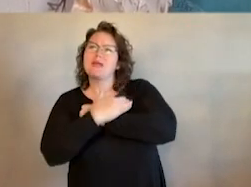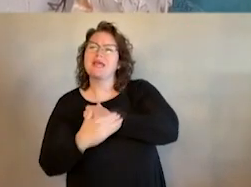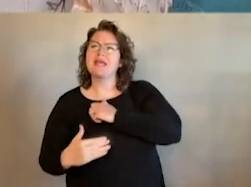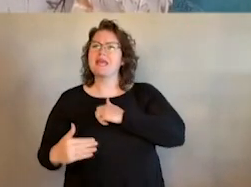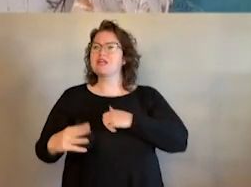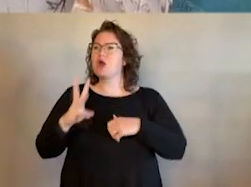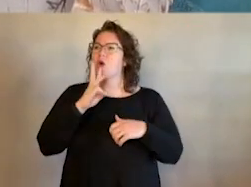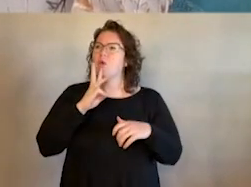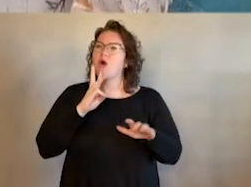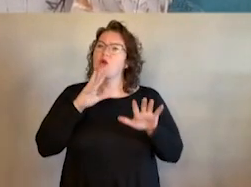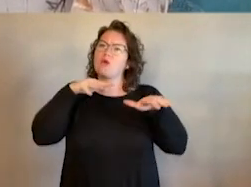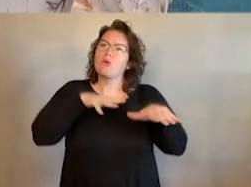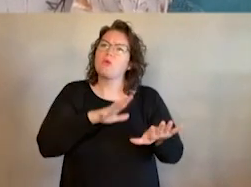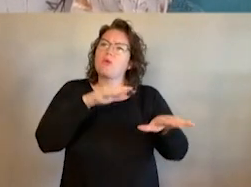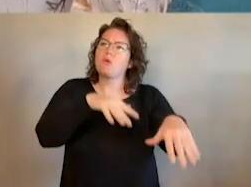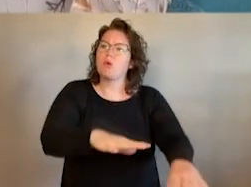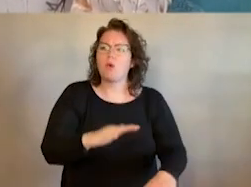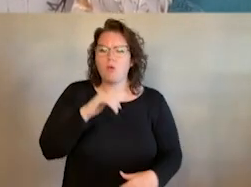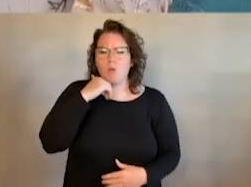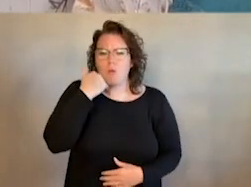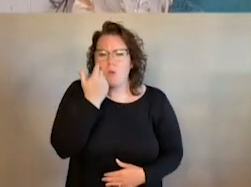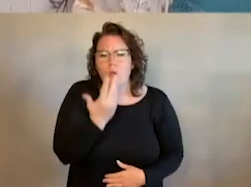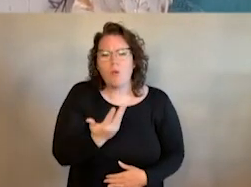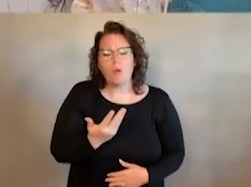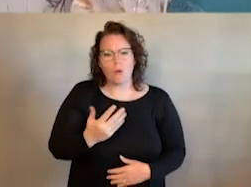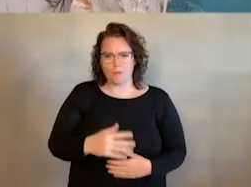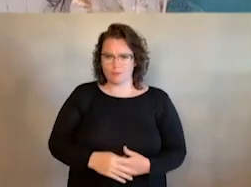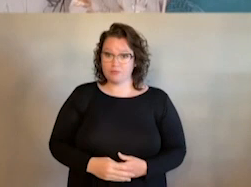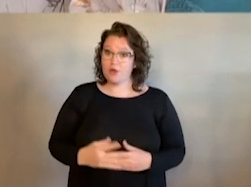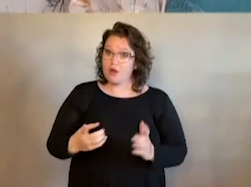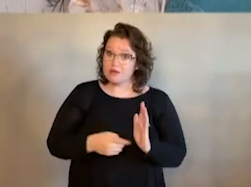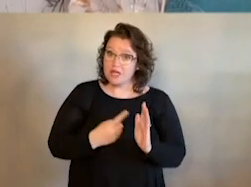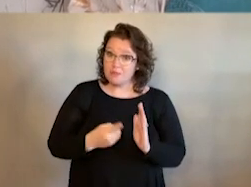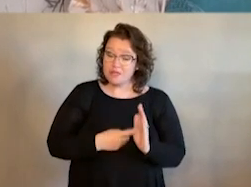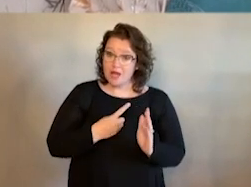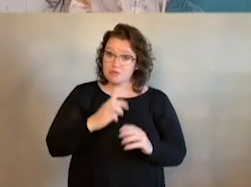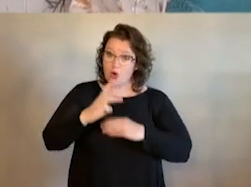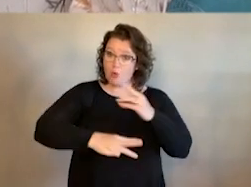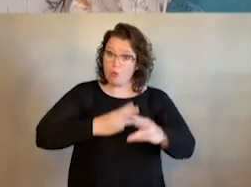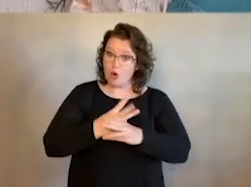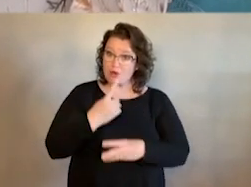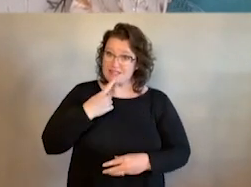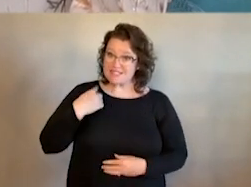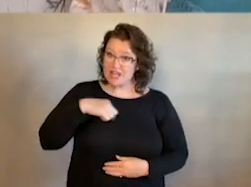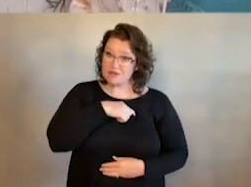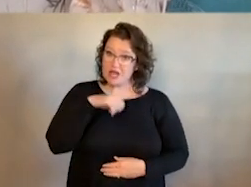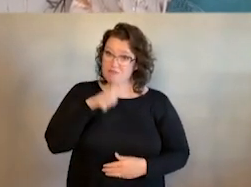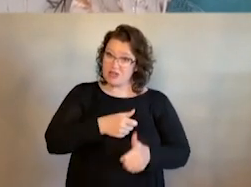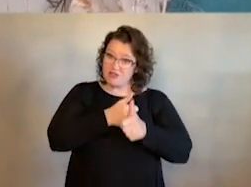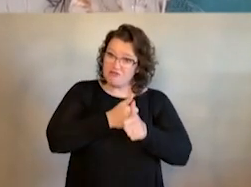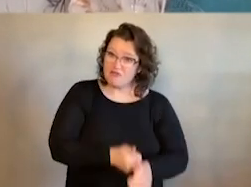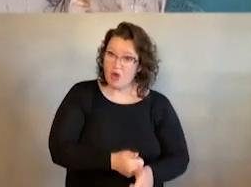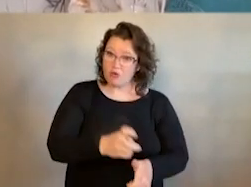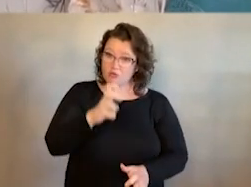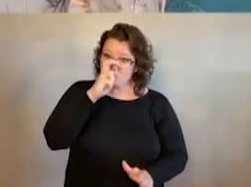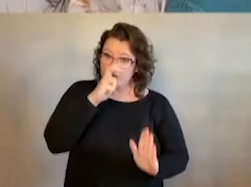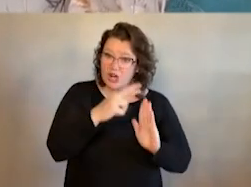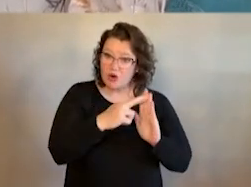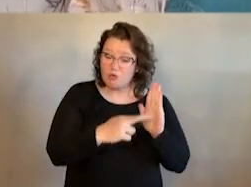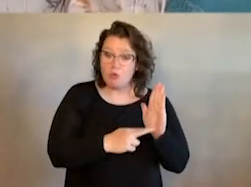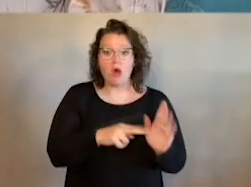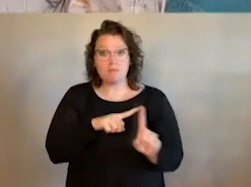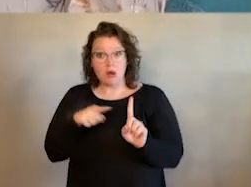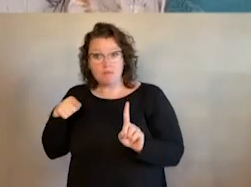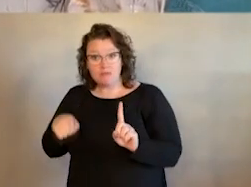is warm. Sometimes the world can tell us to sit still, to follow rules, and to color inside the lines. But in this story, the little